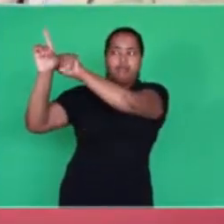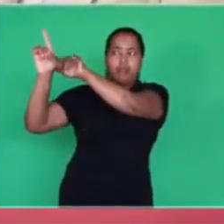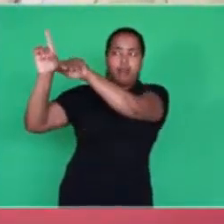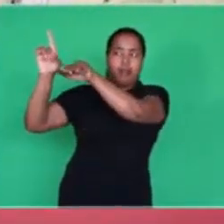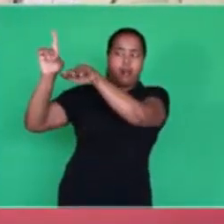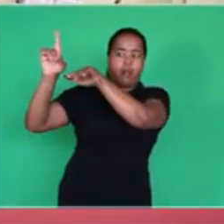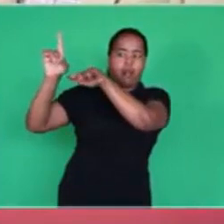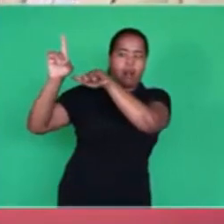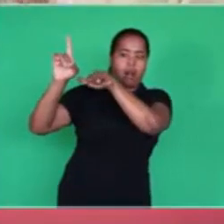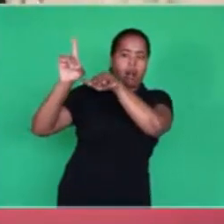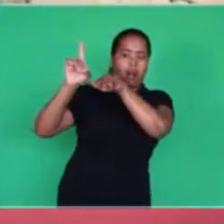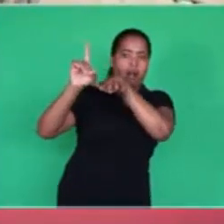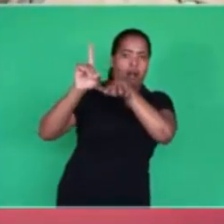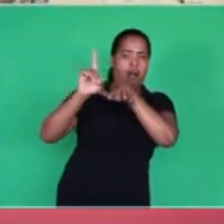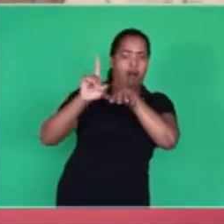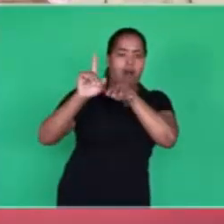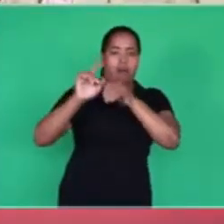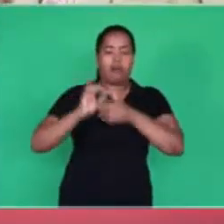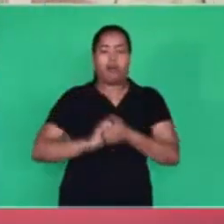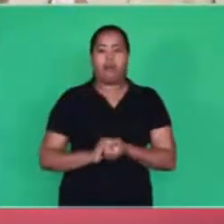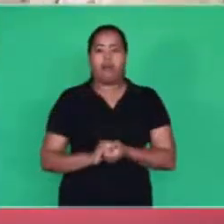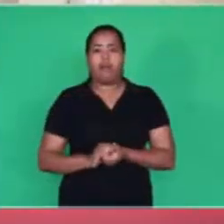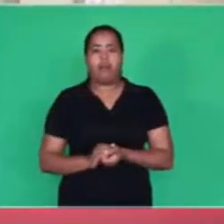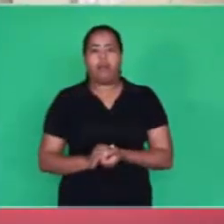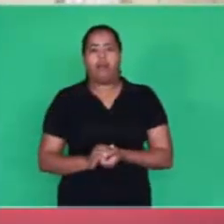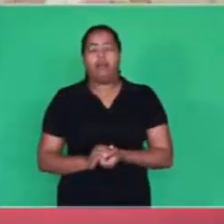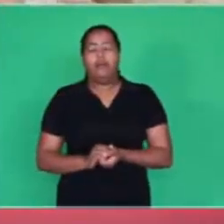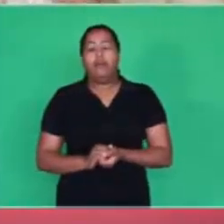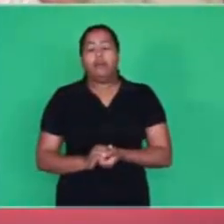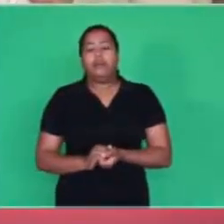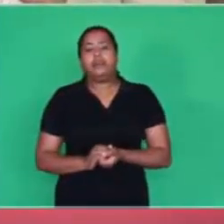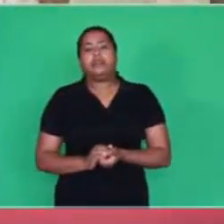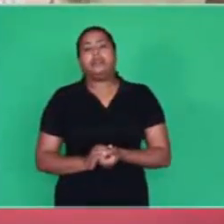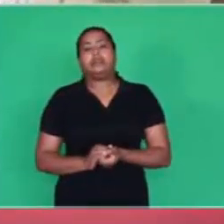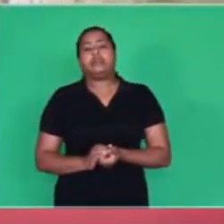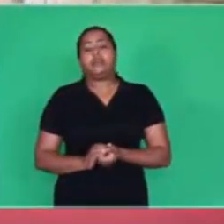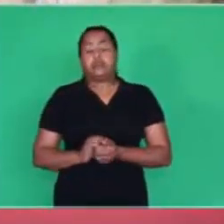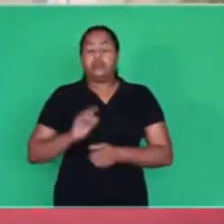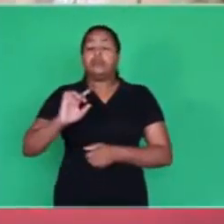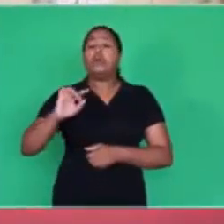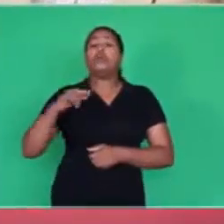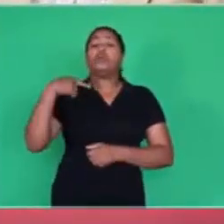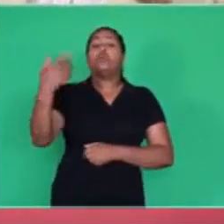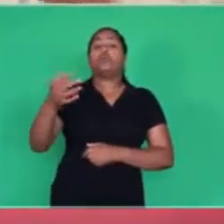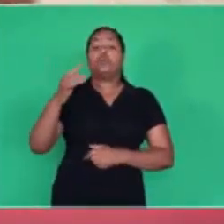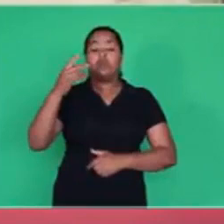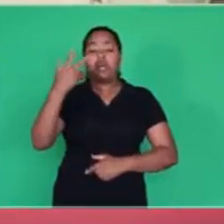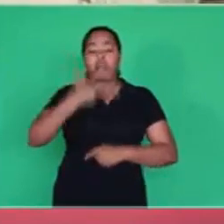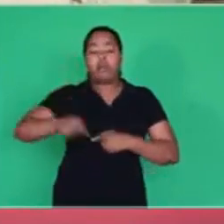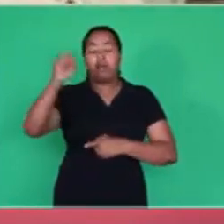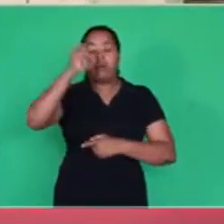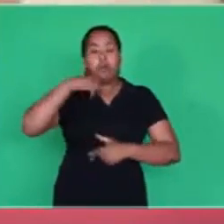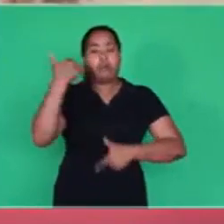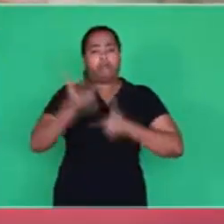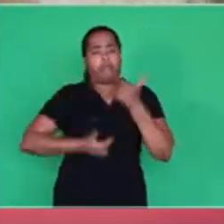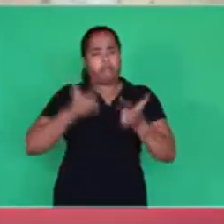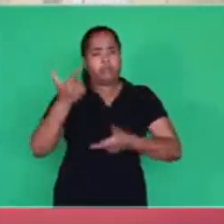but many will be at the disposal of the enemies, so that enemies may attack